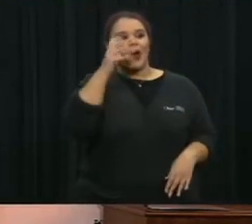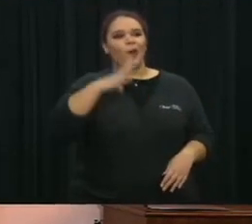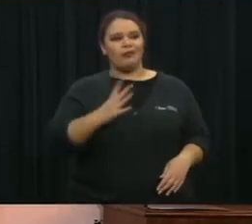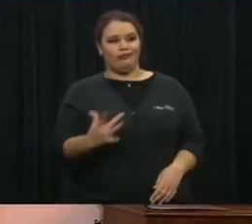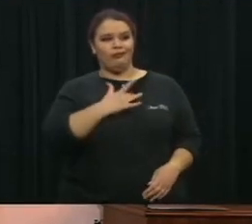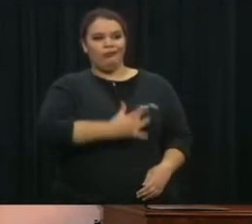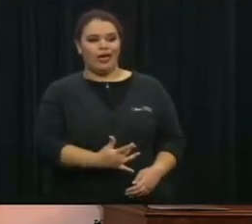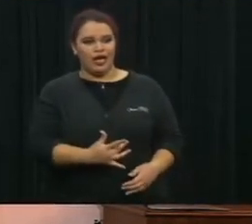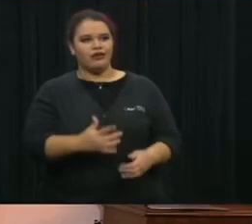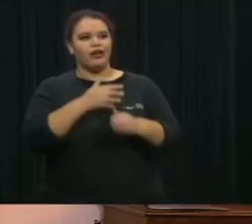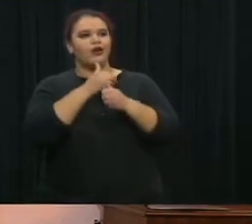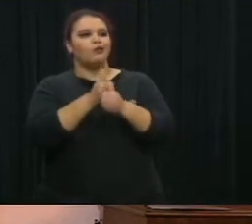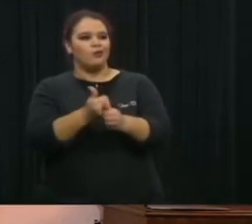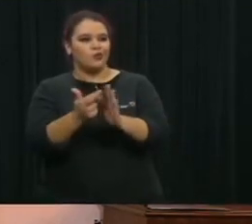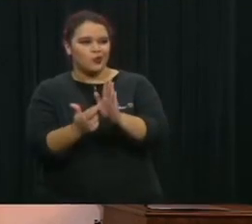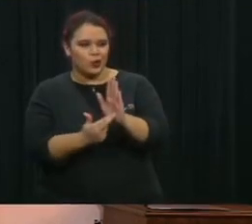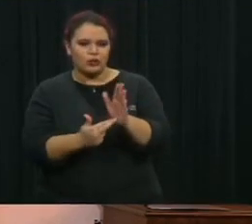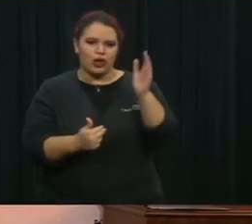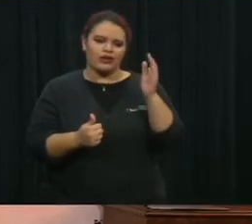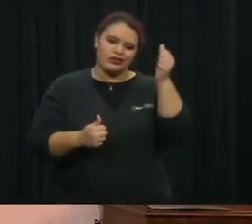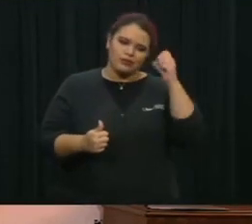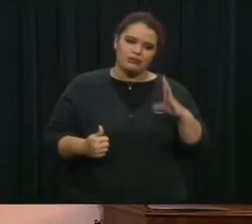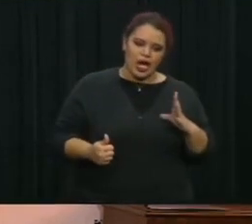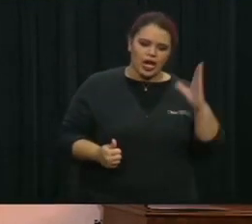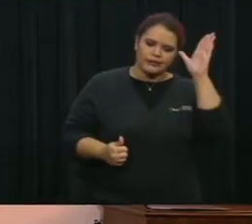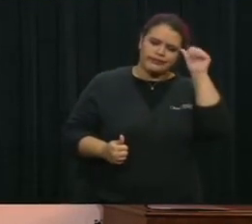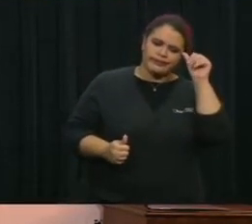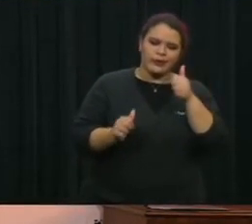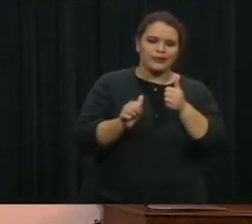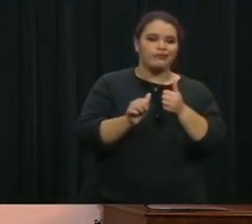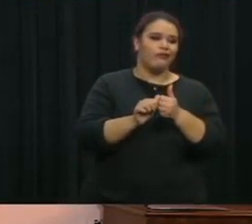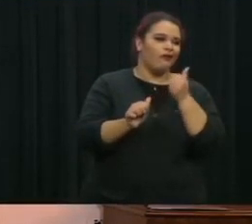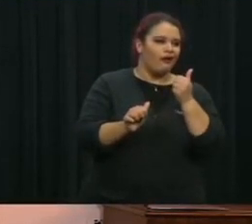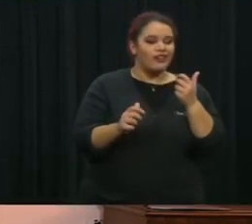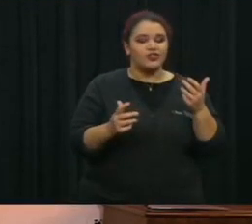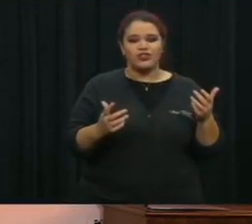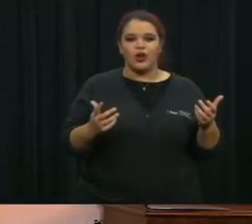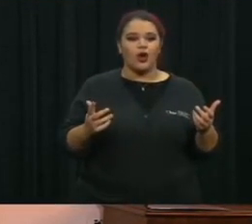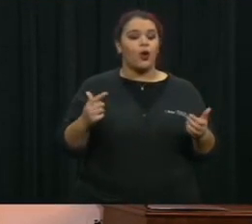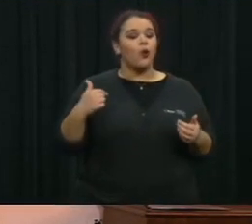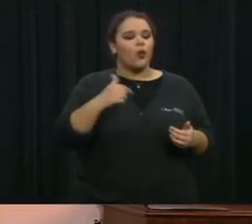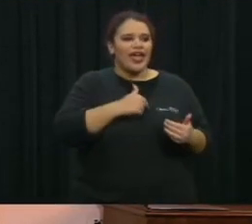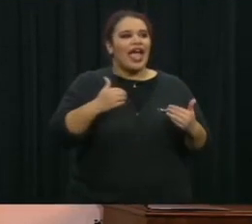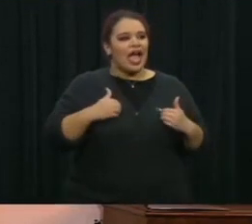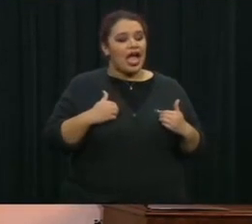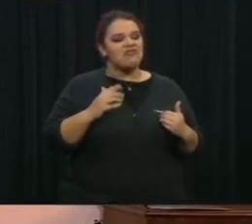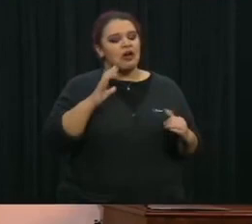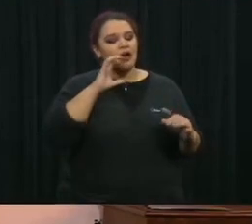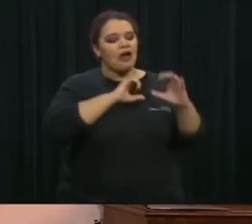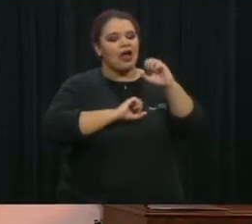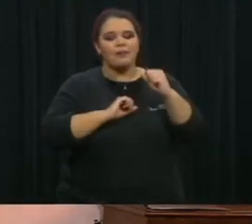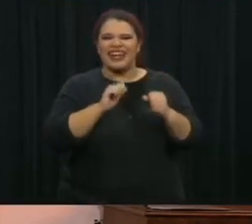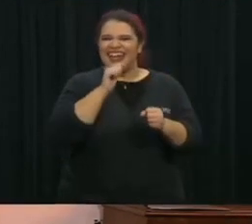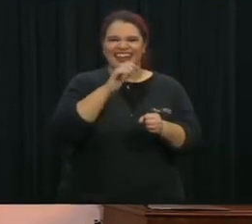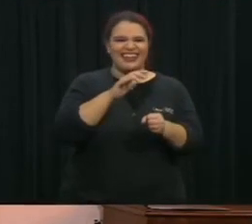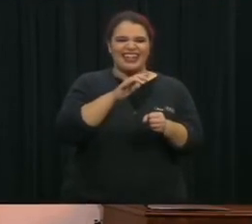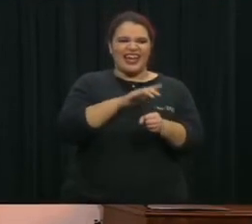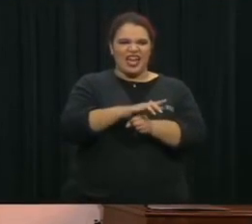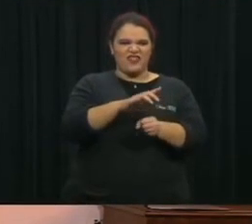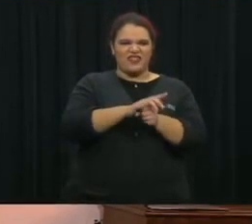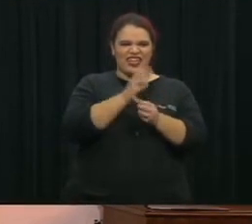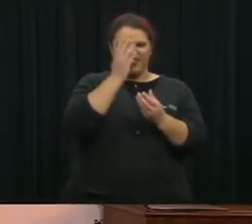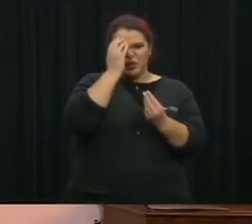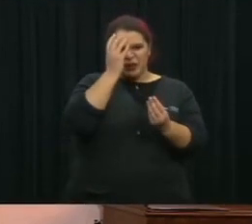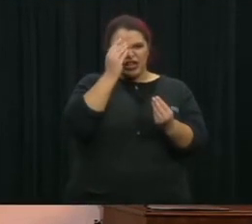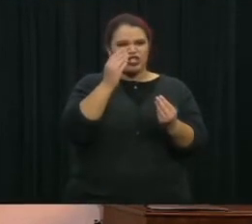are there other explanations for this? Why would that be? But this is just too little data. It's skewed who we're testing and